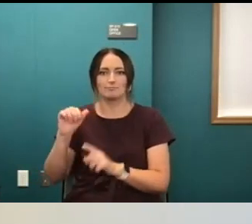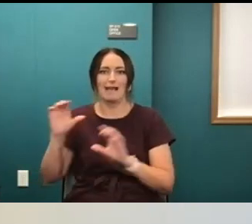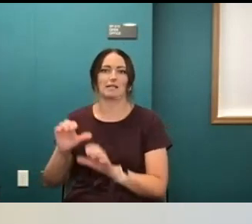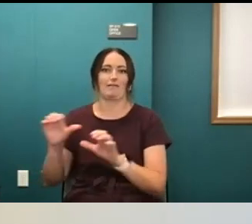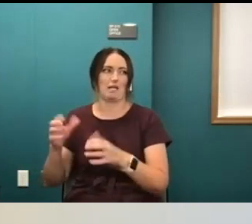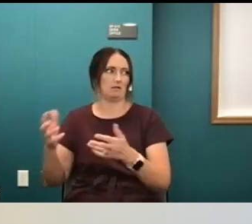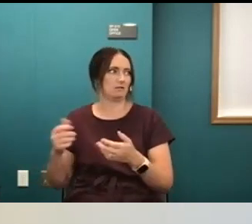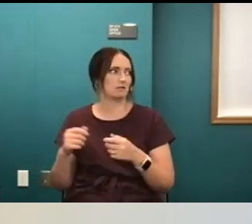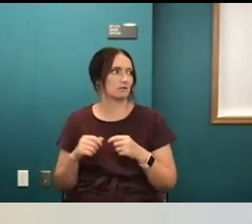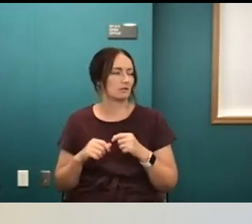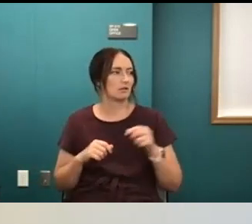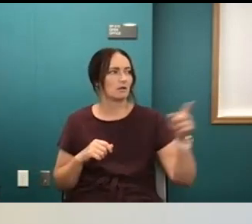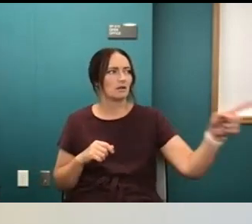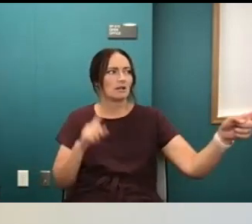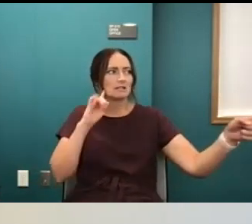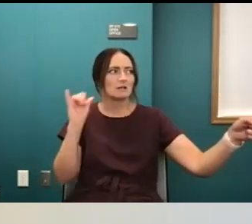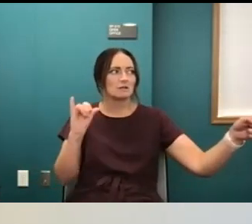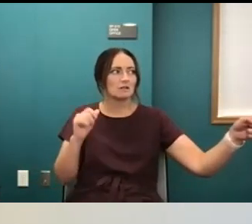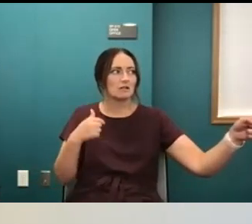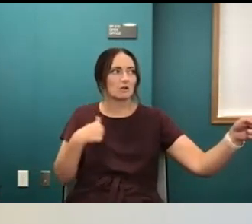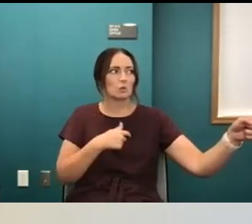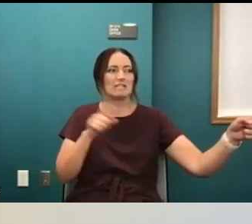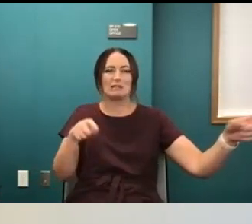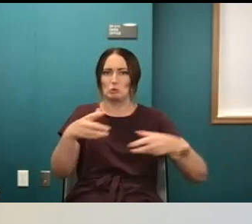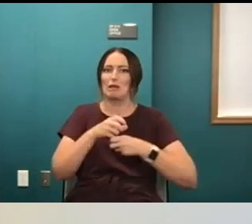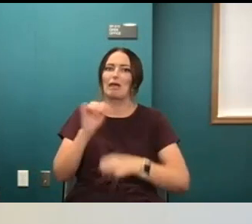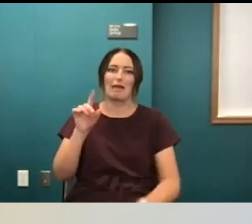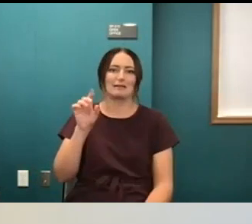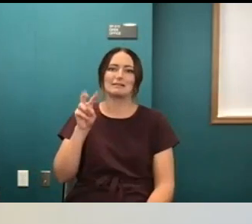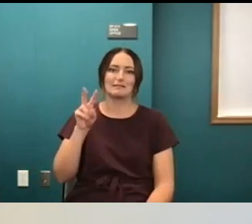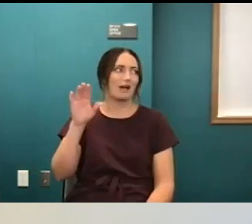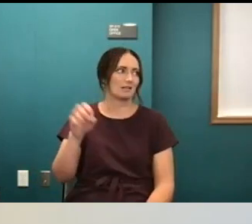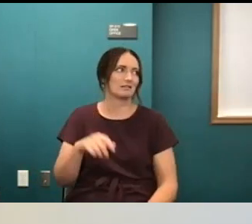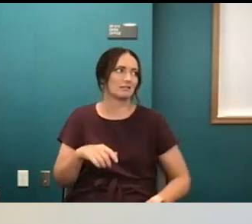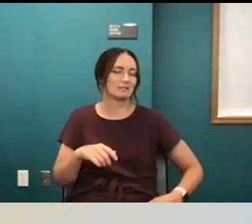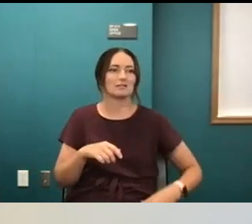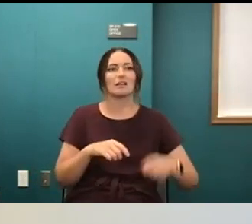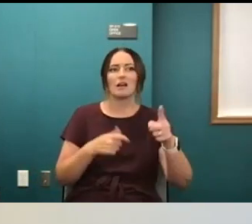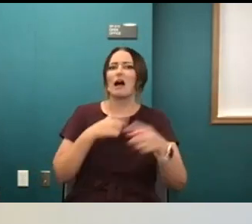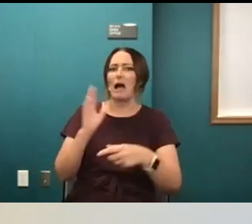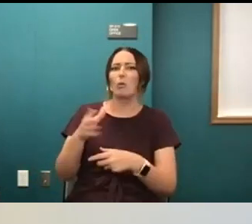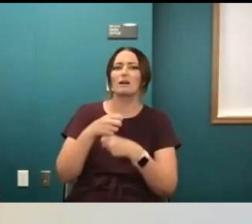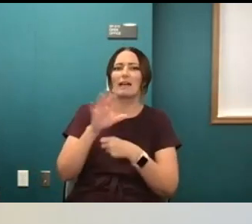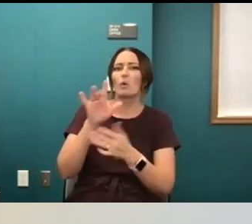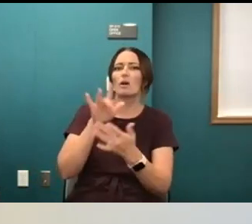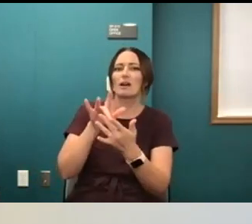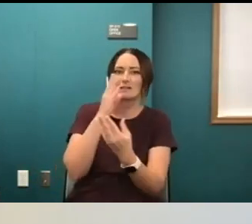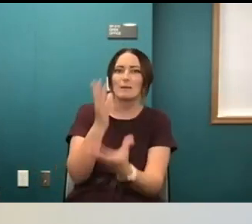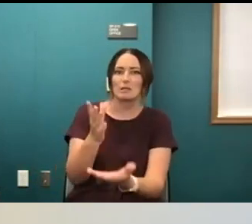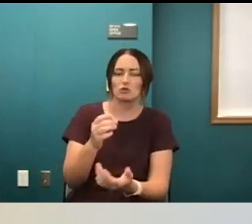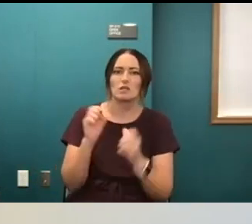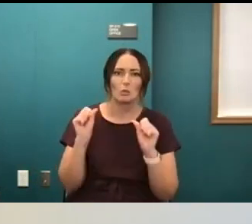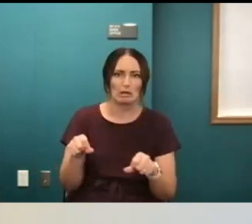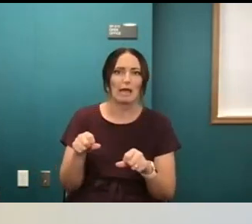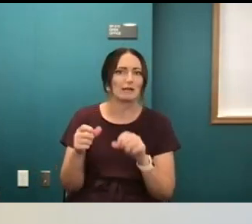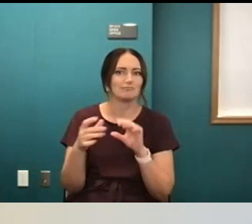So it sounds like we need to Anyways, get I'll that troubleshoot device. that Yeah. individually with you, but Yeah, I'll make sure to individually. get your contact and we can do a